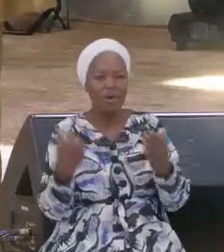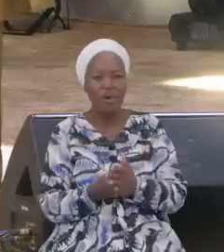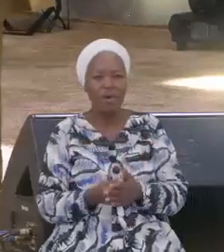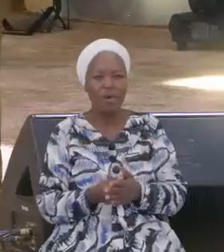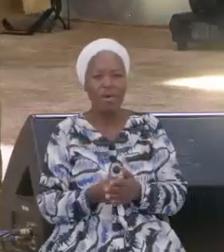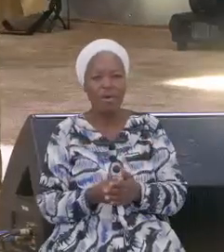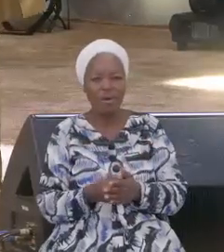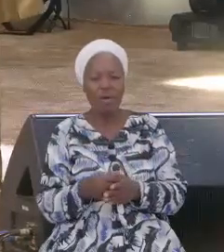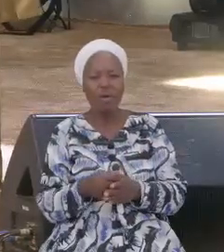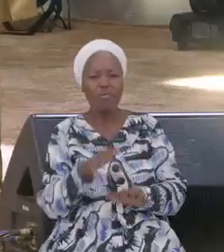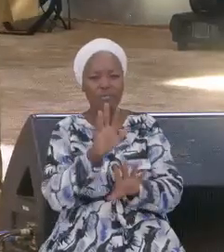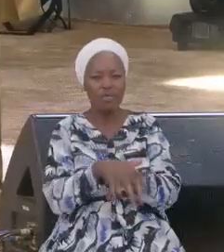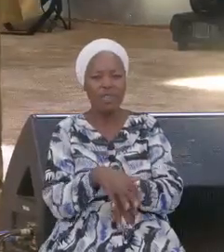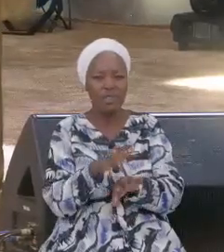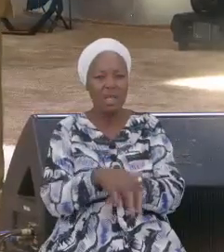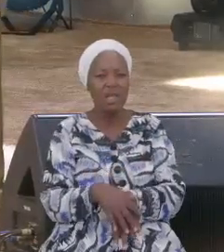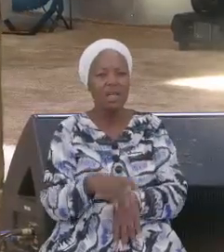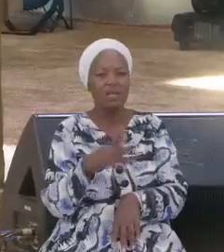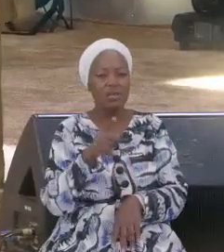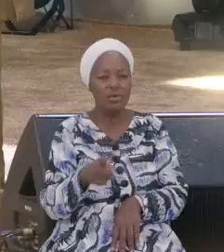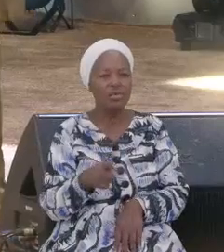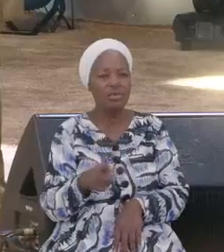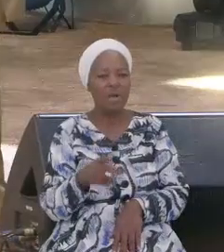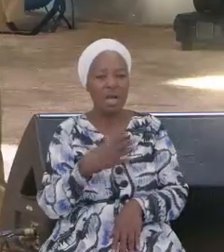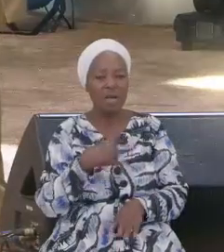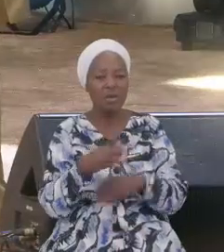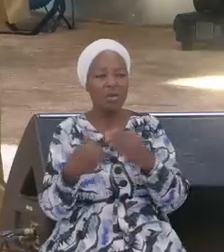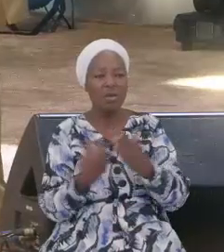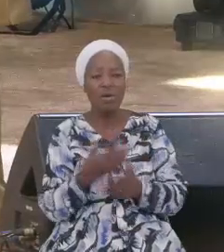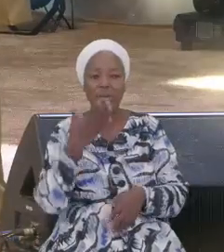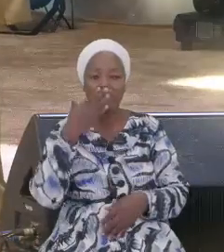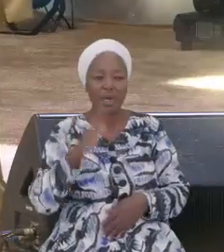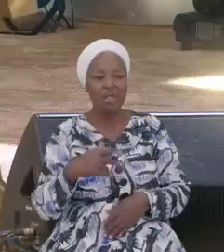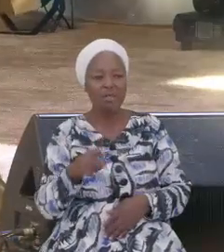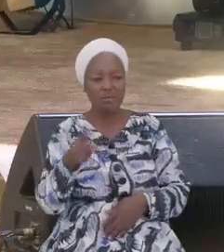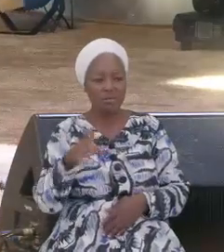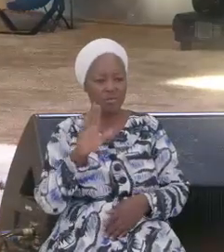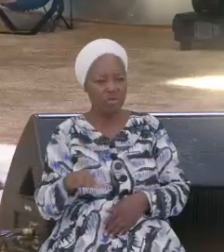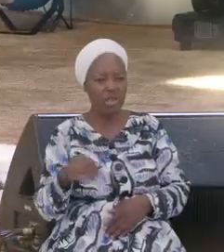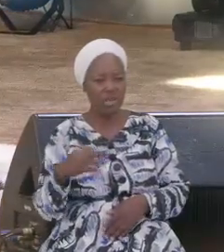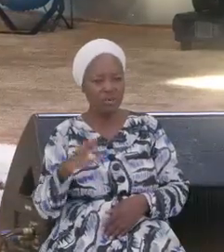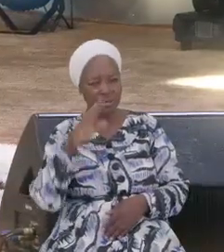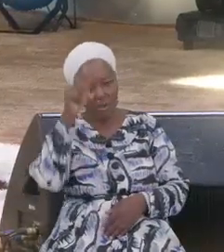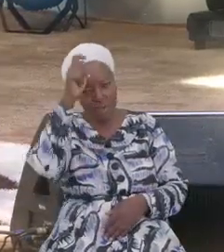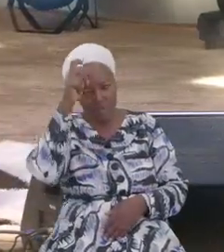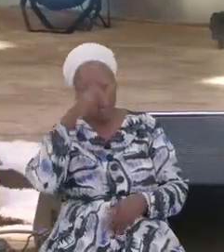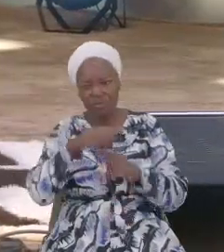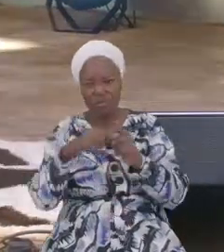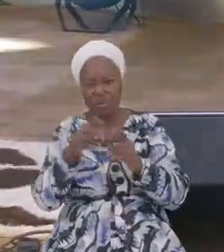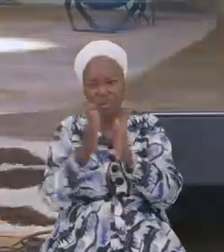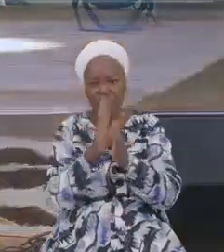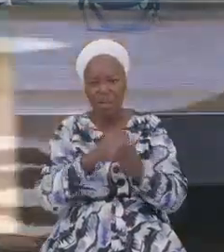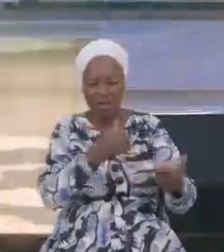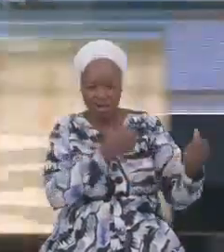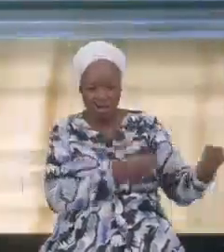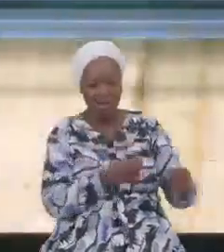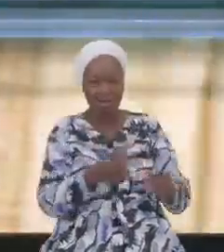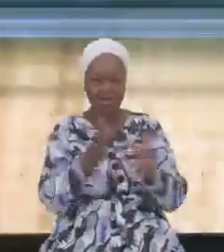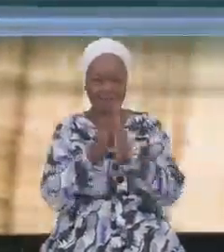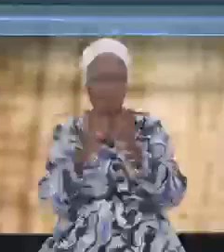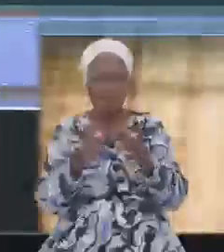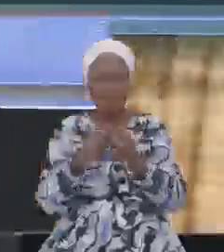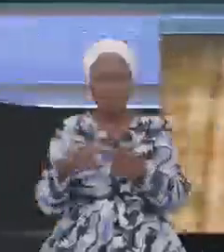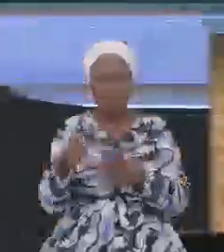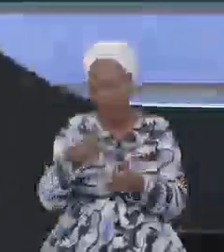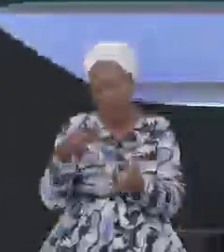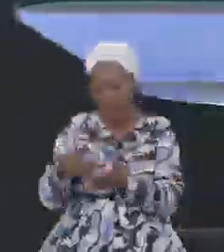child of the devil. That's how you pray when you're praying courageous prayer. You don't, you know, parambolate and say this